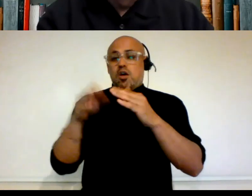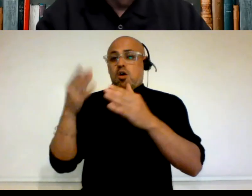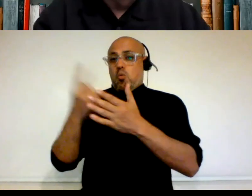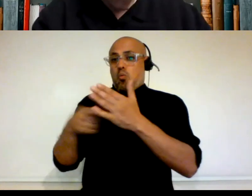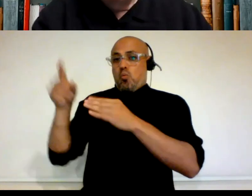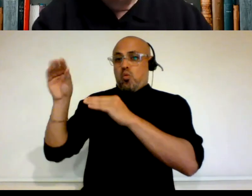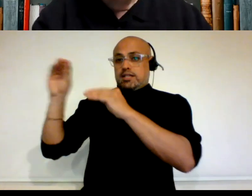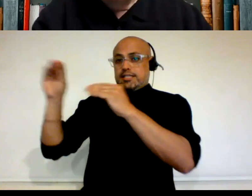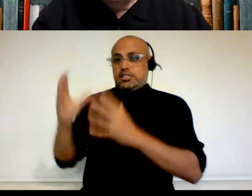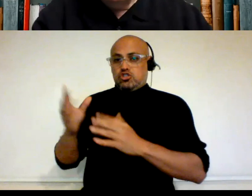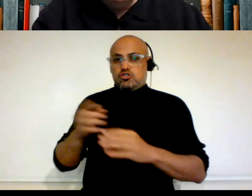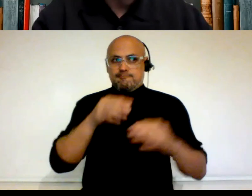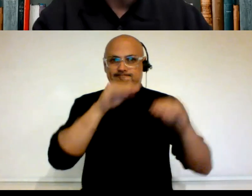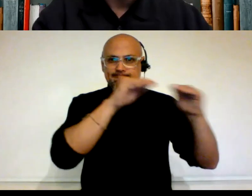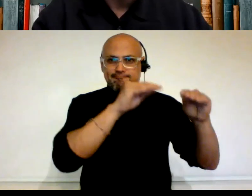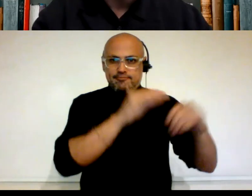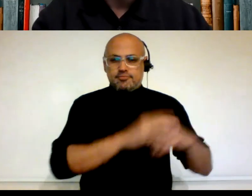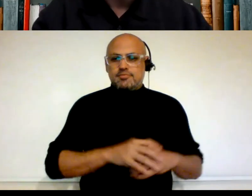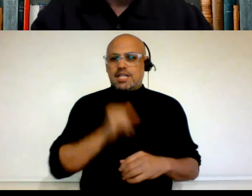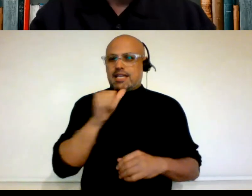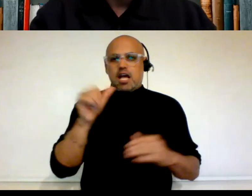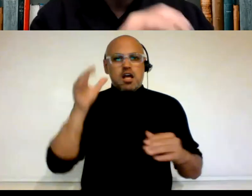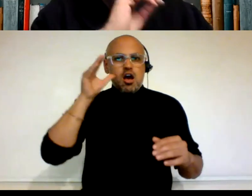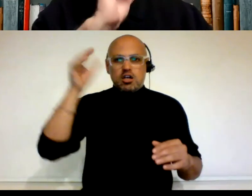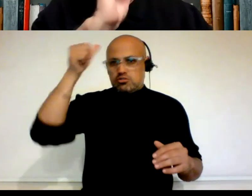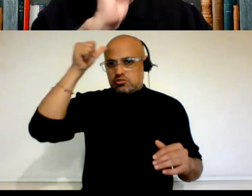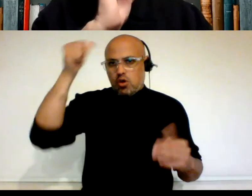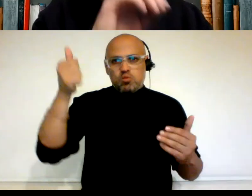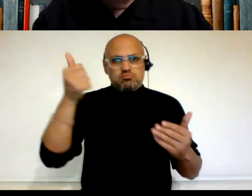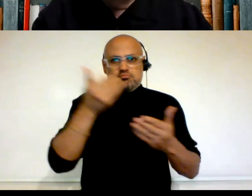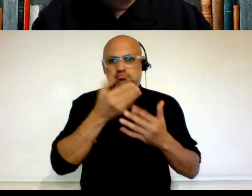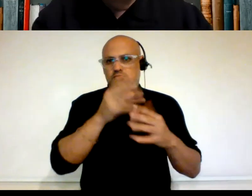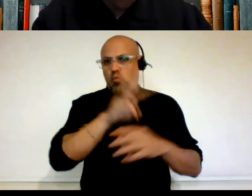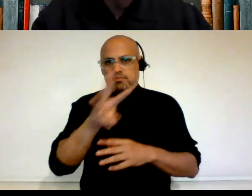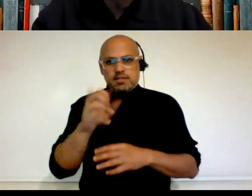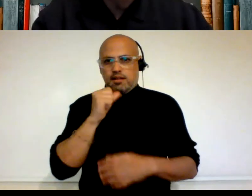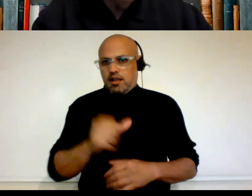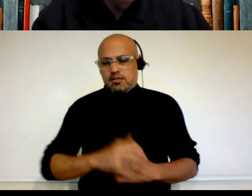material and not to adult content in the YouTube.